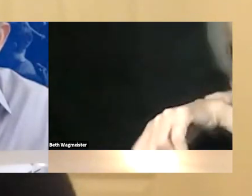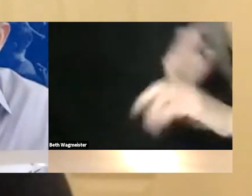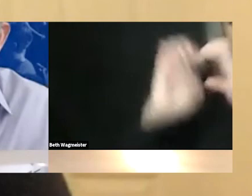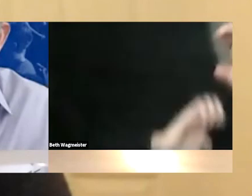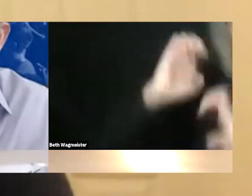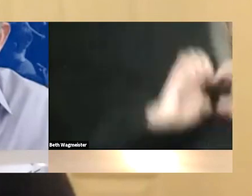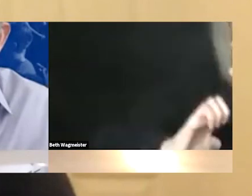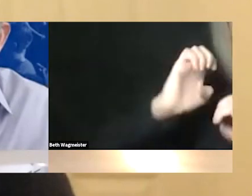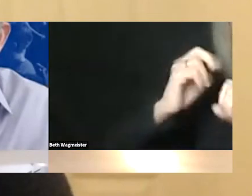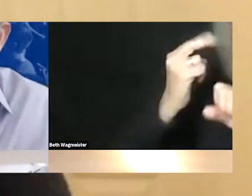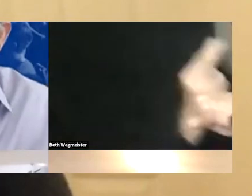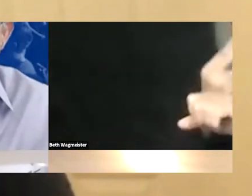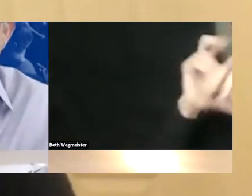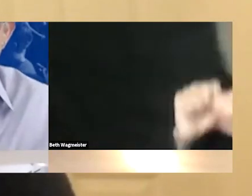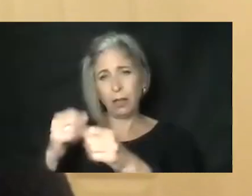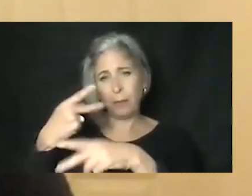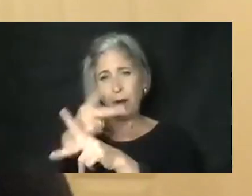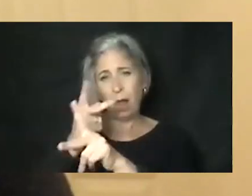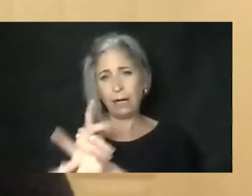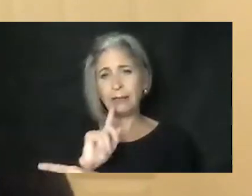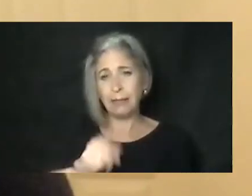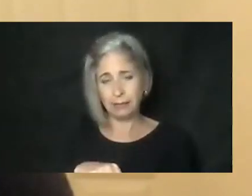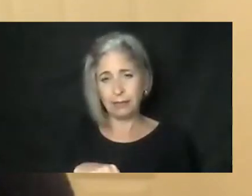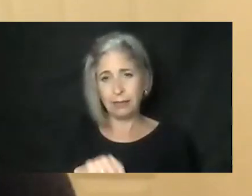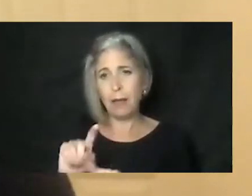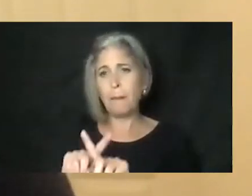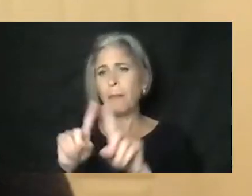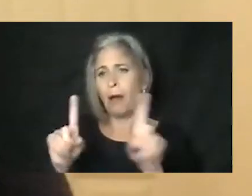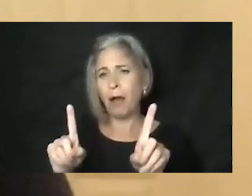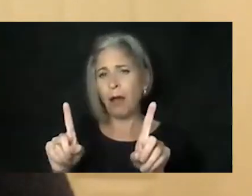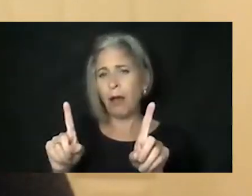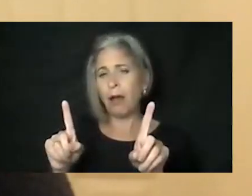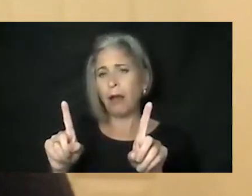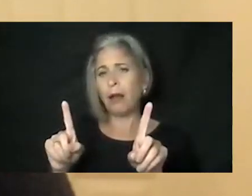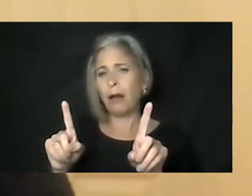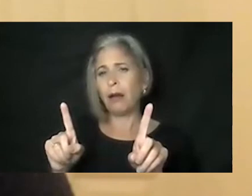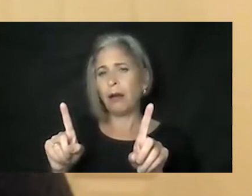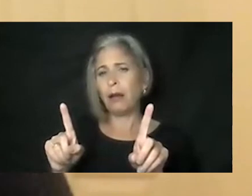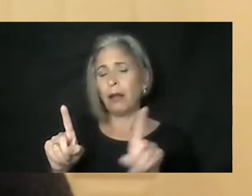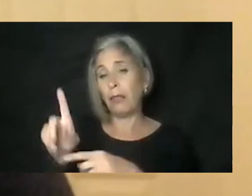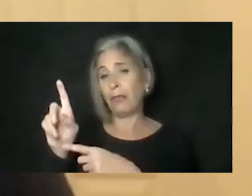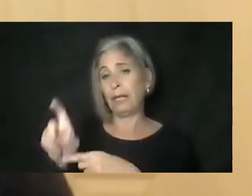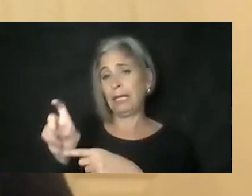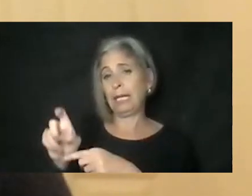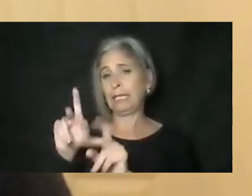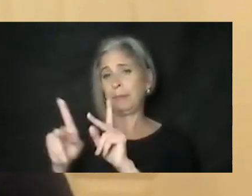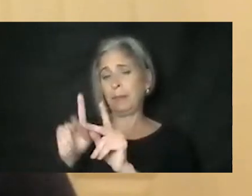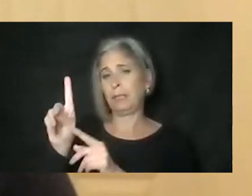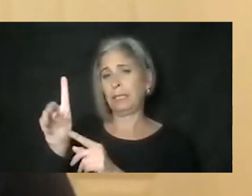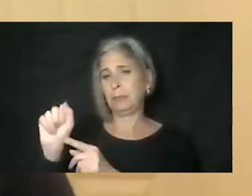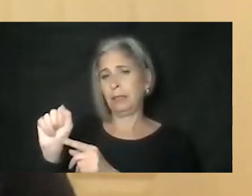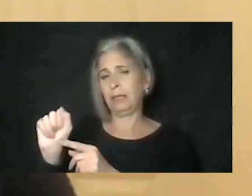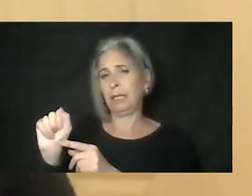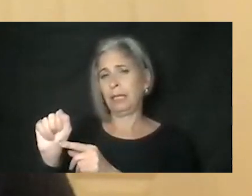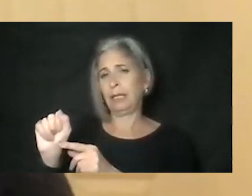how usable a product is. But at that time, the needs of people with disabilities weren't considered.